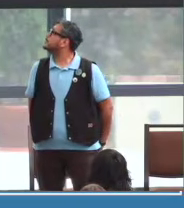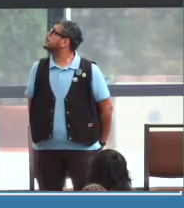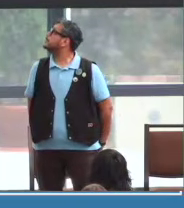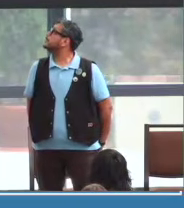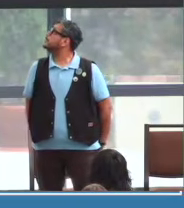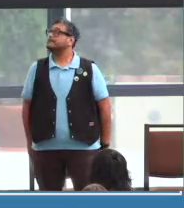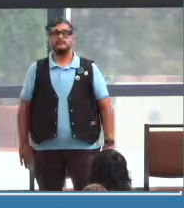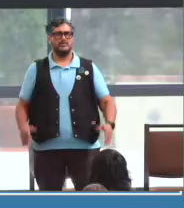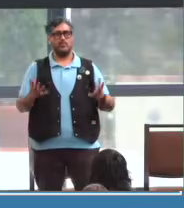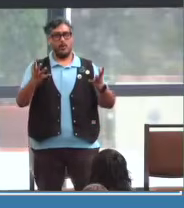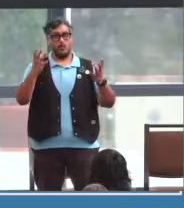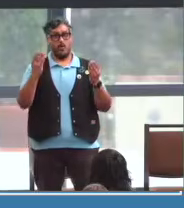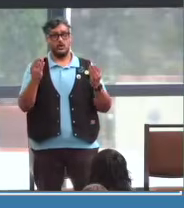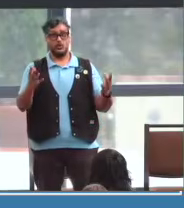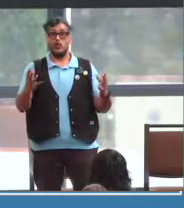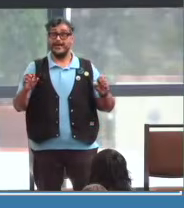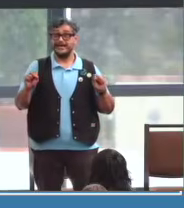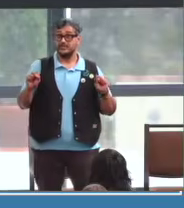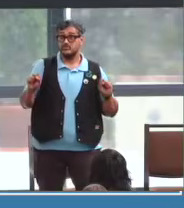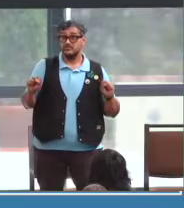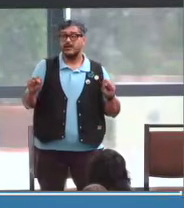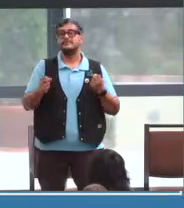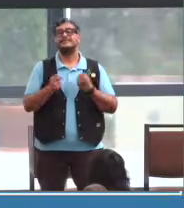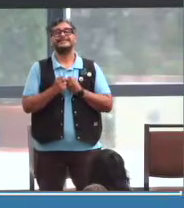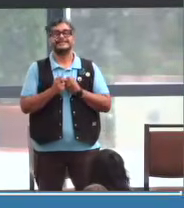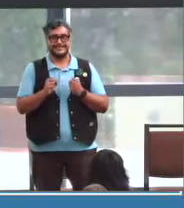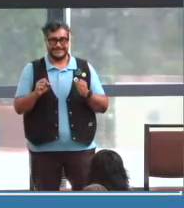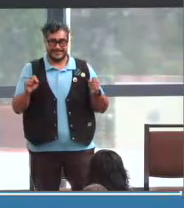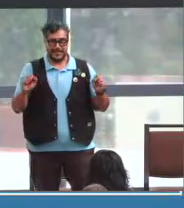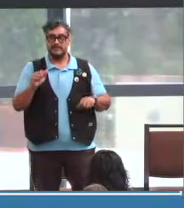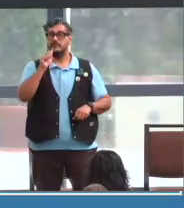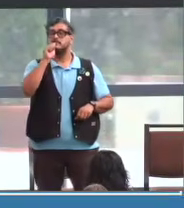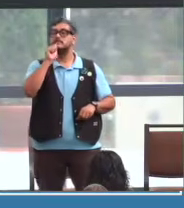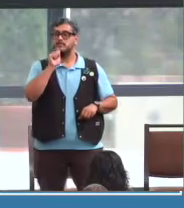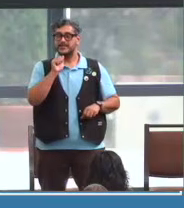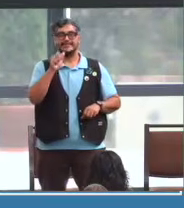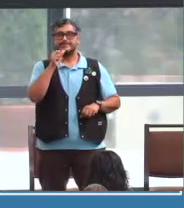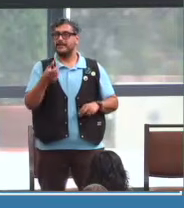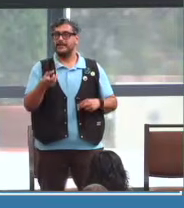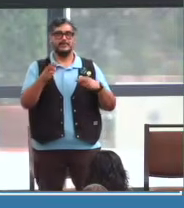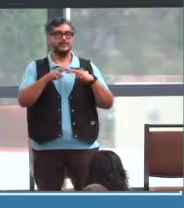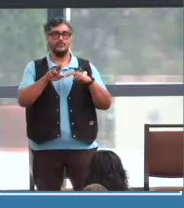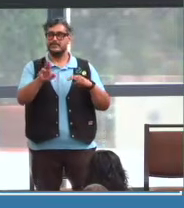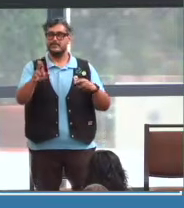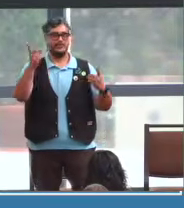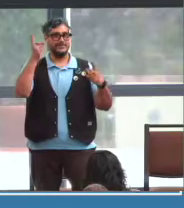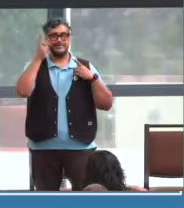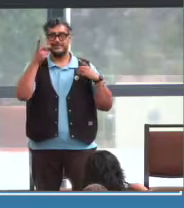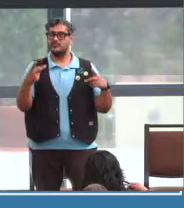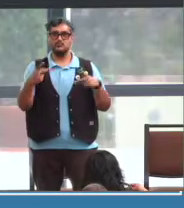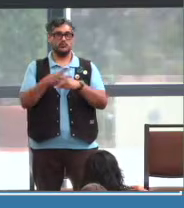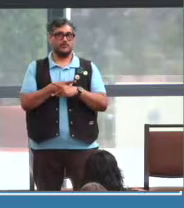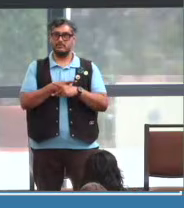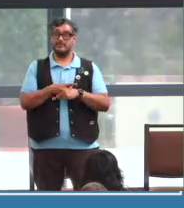So what I want everyone to know is that exercise is safe and well tolerated and does not increase disease activity. And that includes some